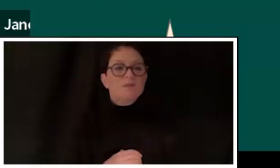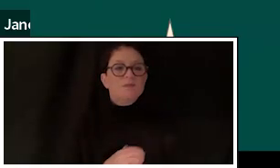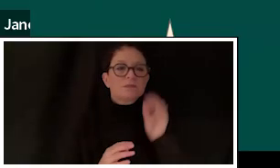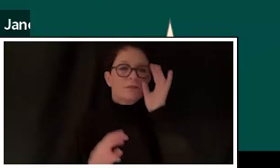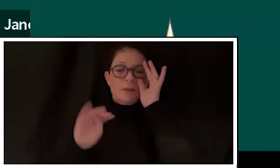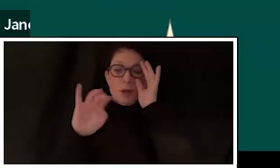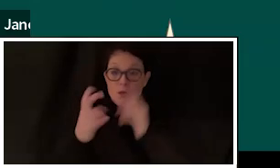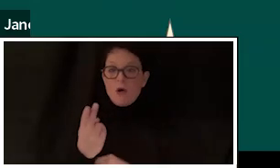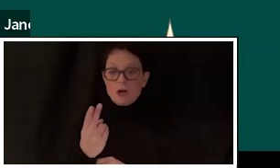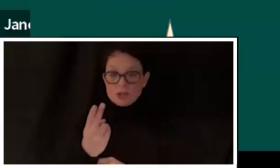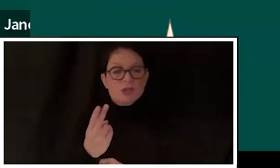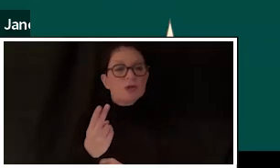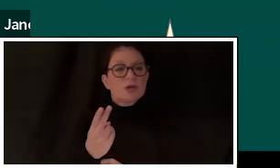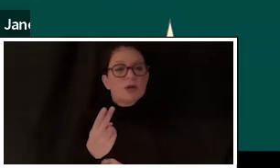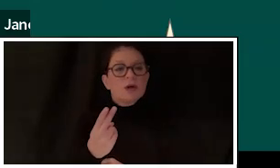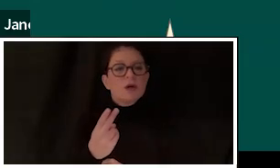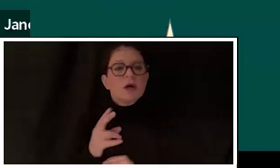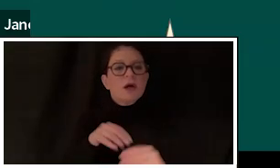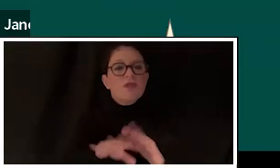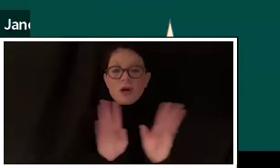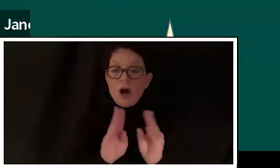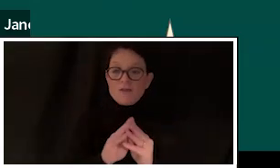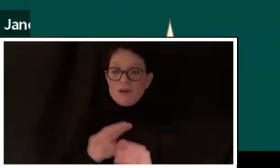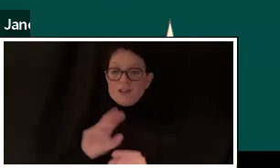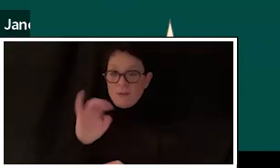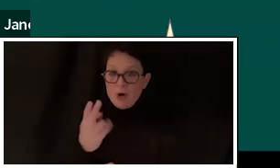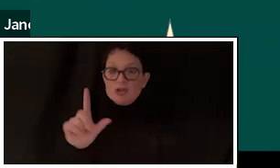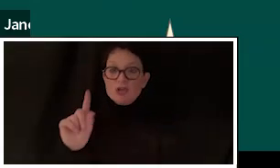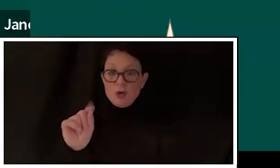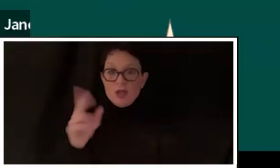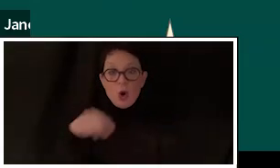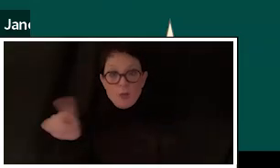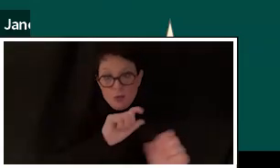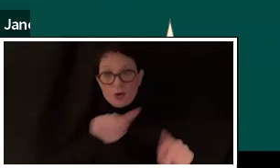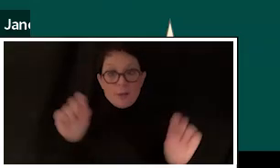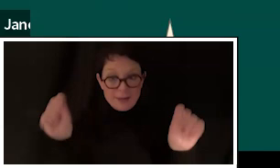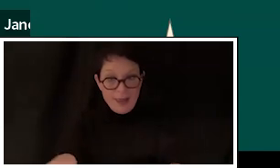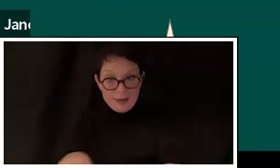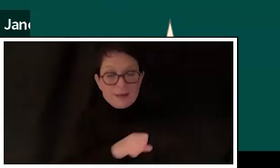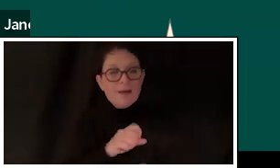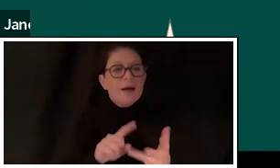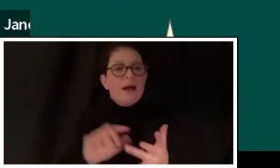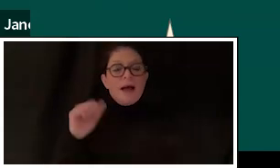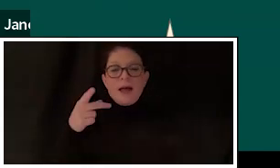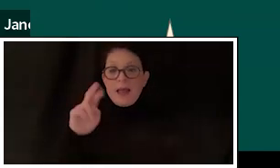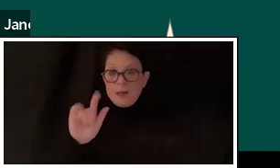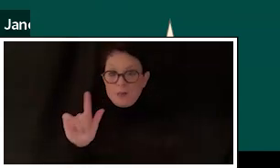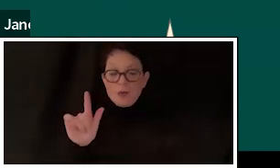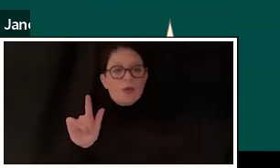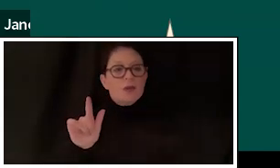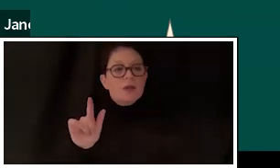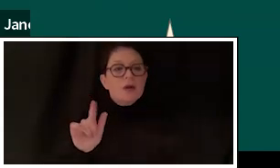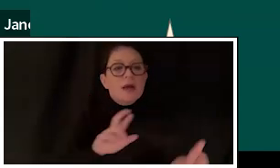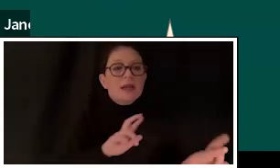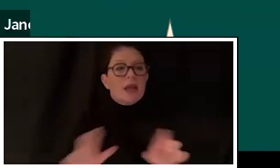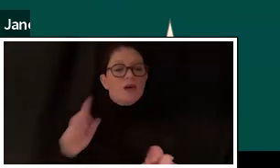In March, we'll enjoy the conference on the 20th. Hope that you can all make it. And then in April, getting